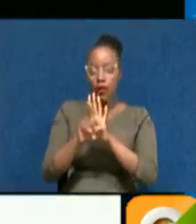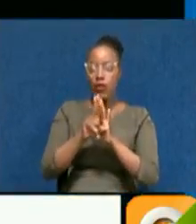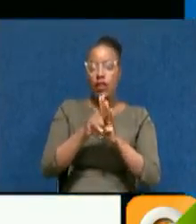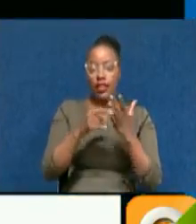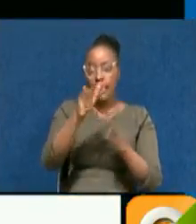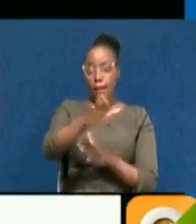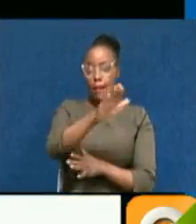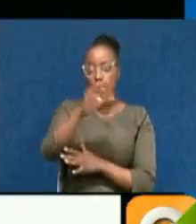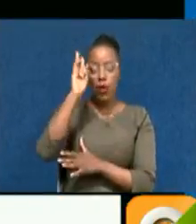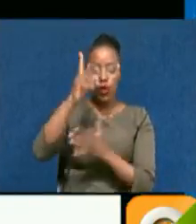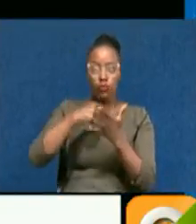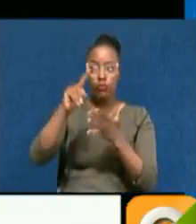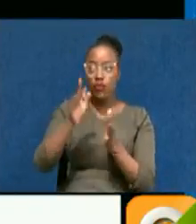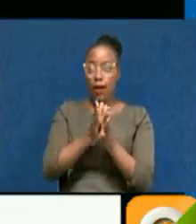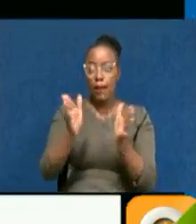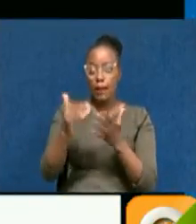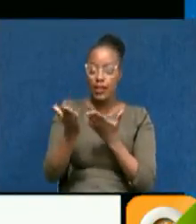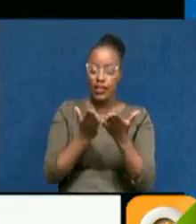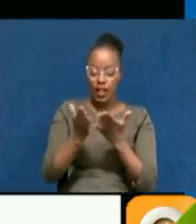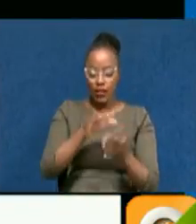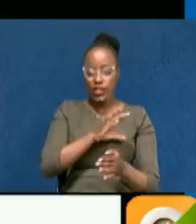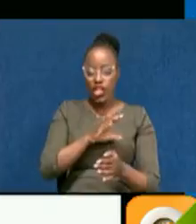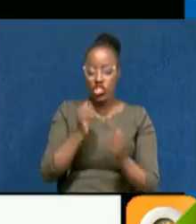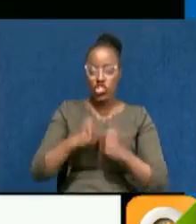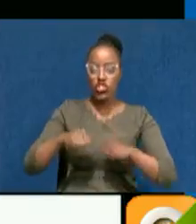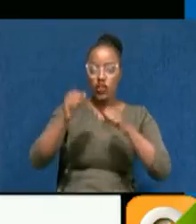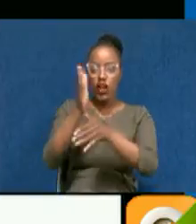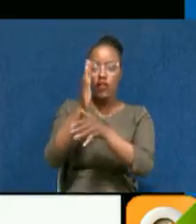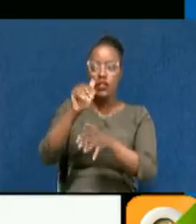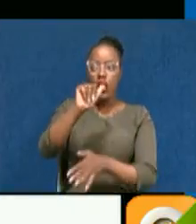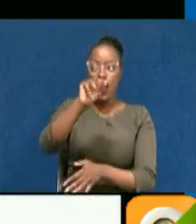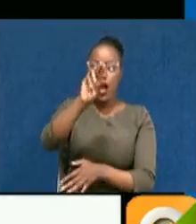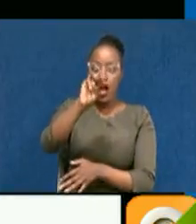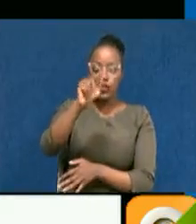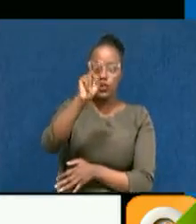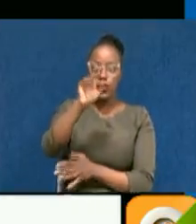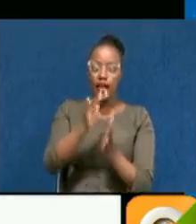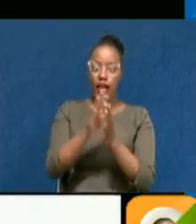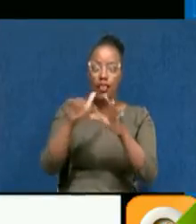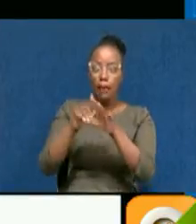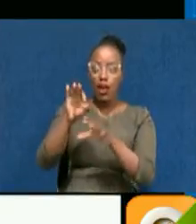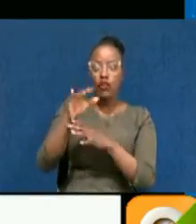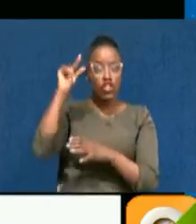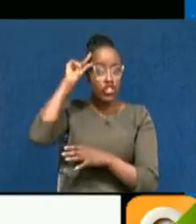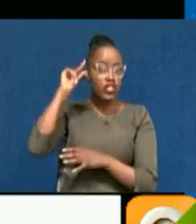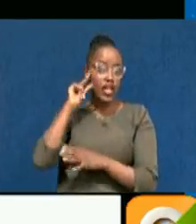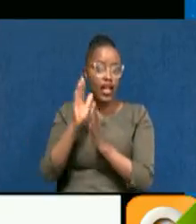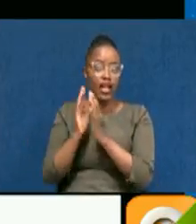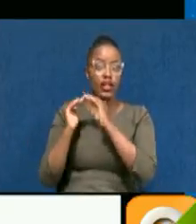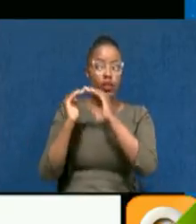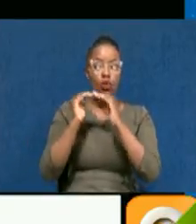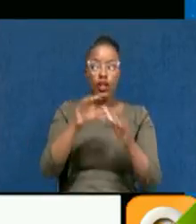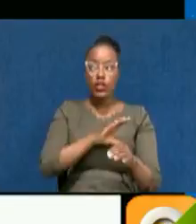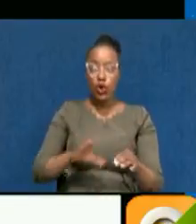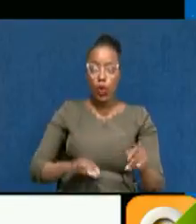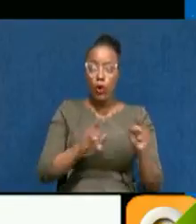will also consider approving Public Service Commission chair nominee, Ambassador Anthony Mushiri, and members of the National Gender and Equality Commission.